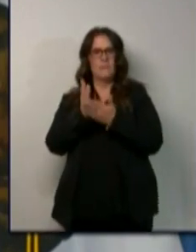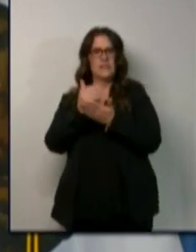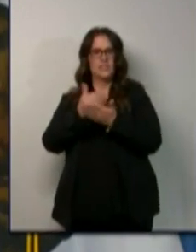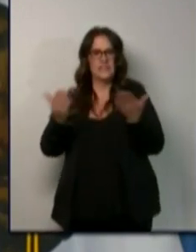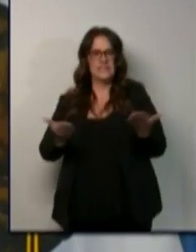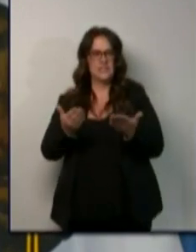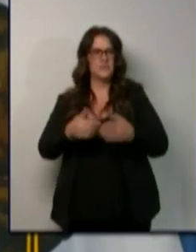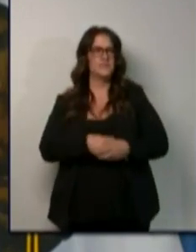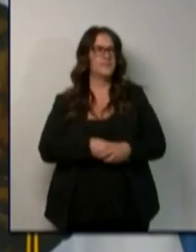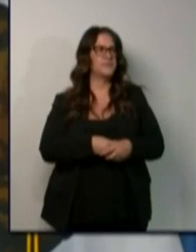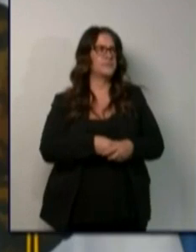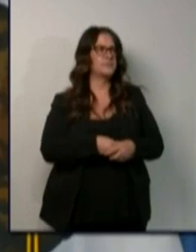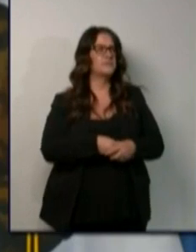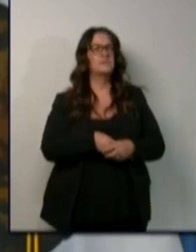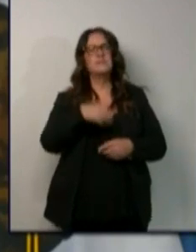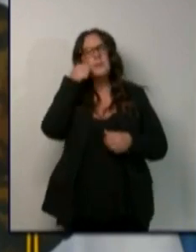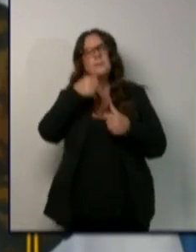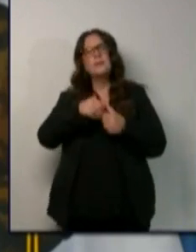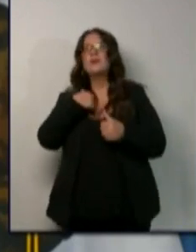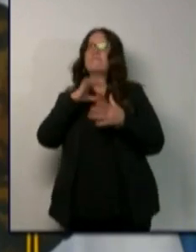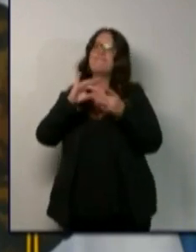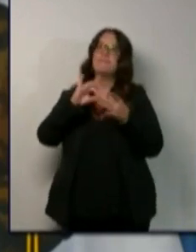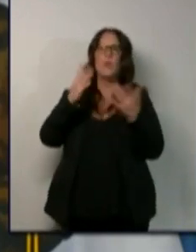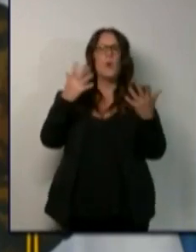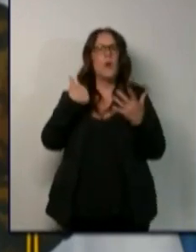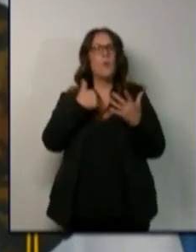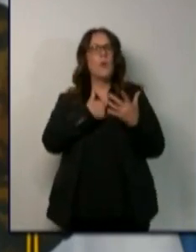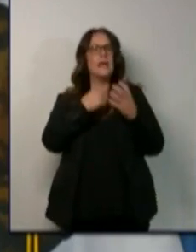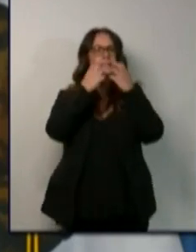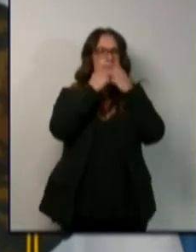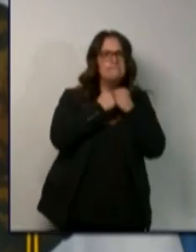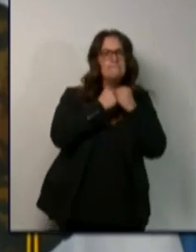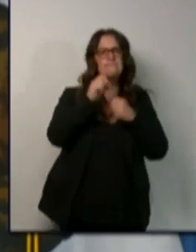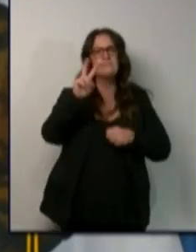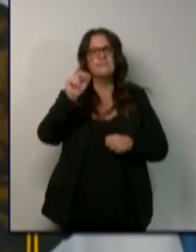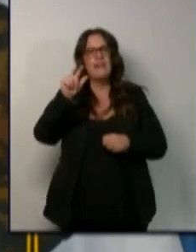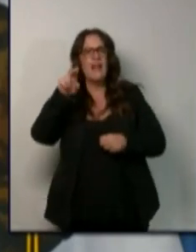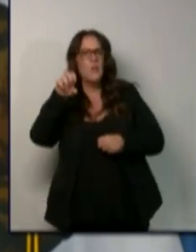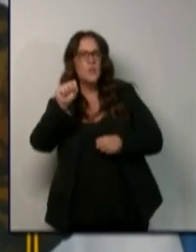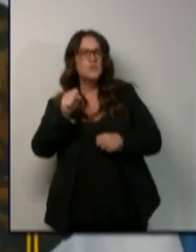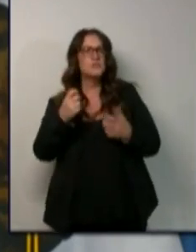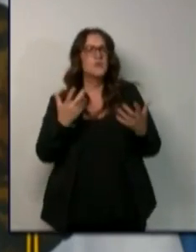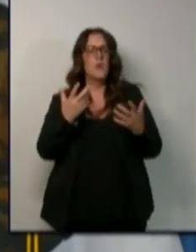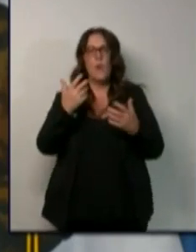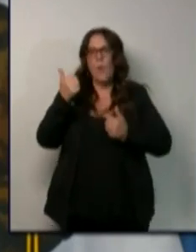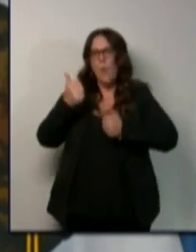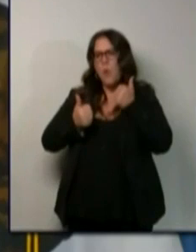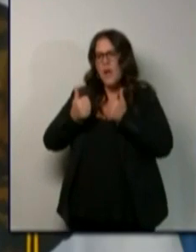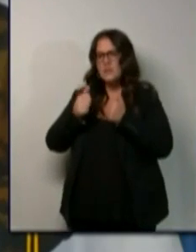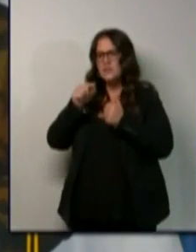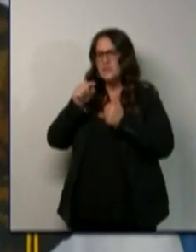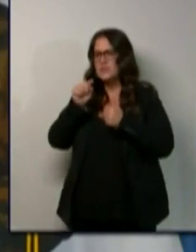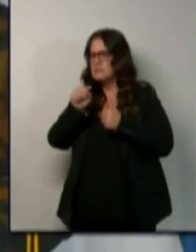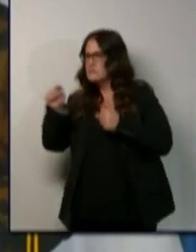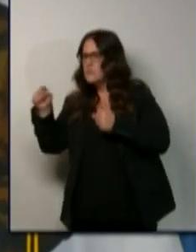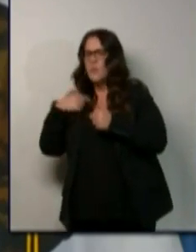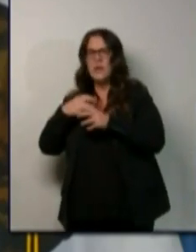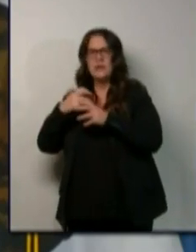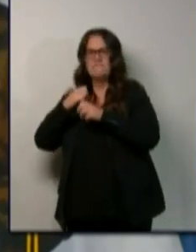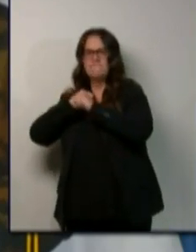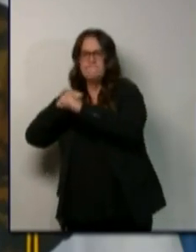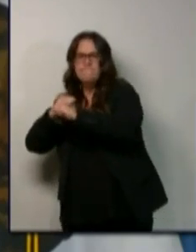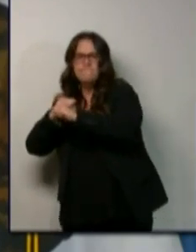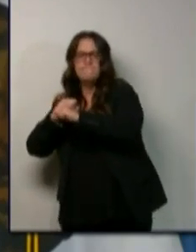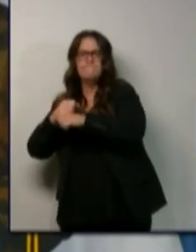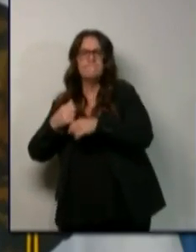about values. I talked to you about what we're protecting. I want to now make that visible, make that real,